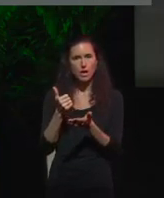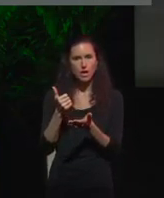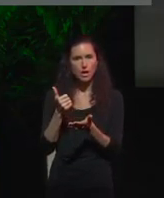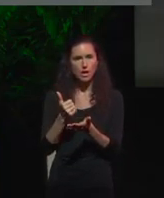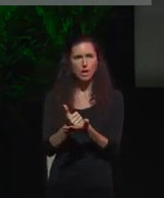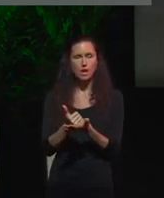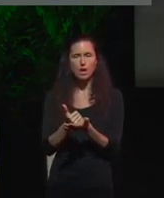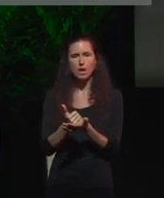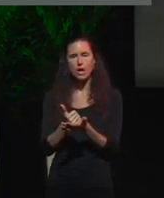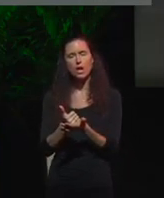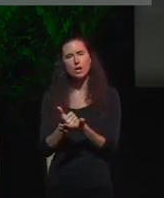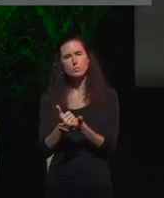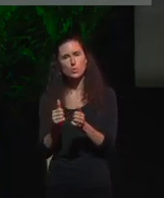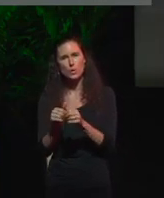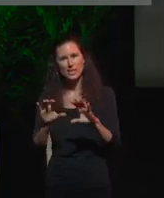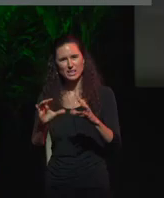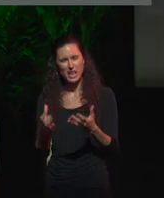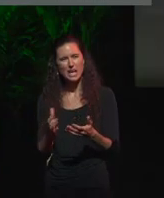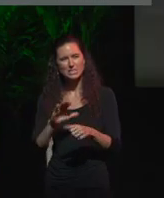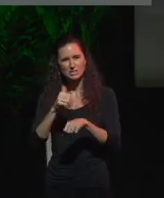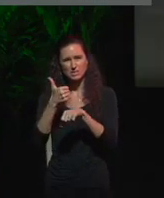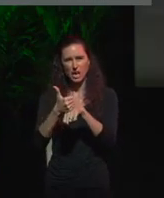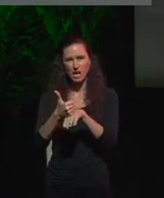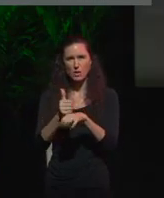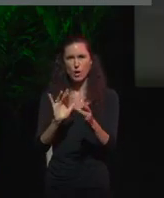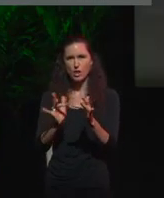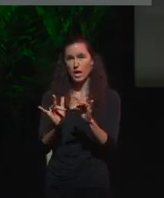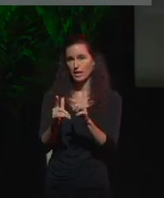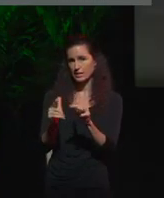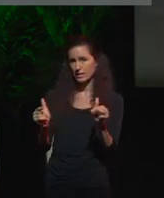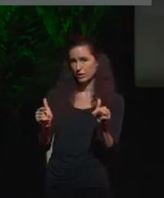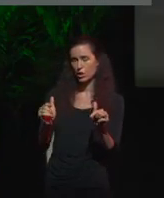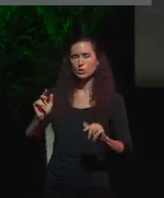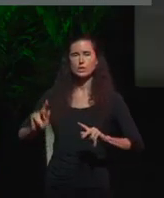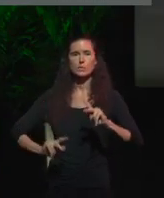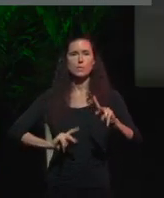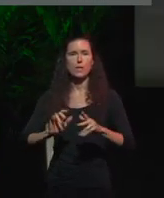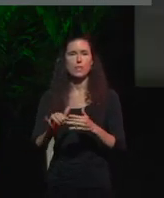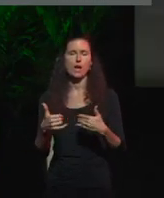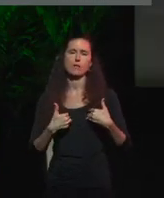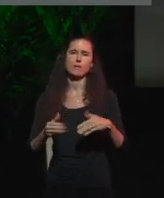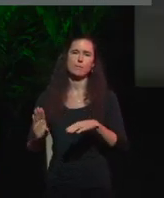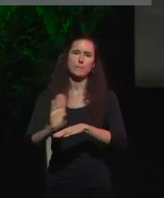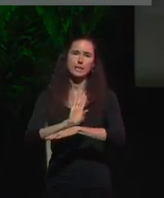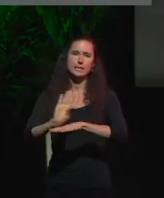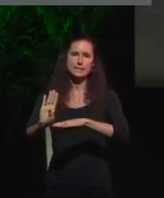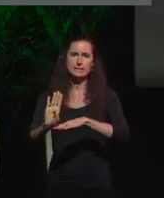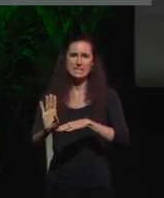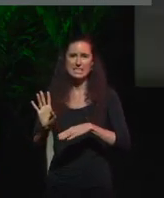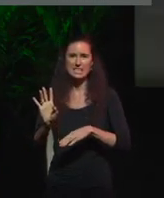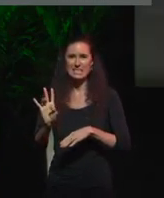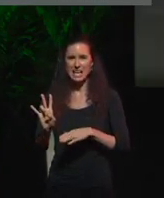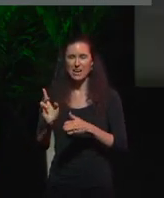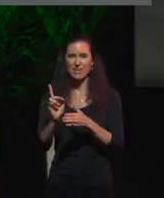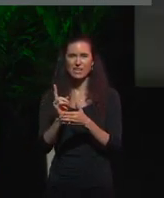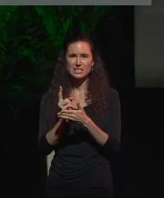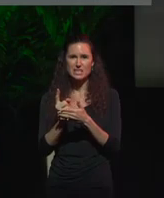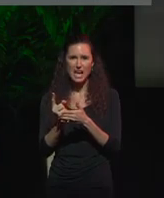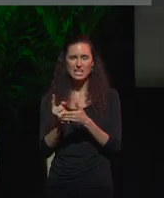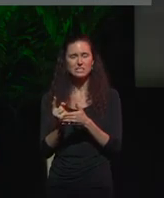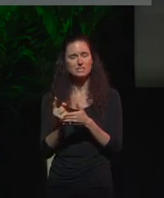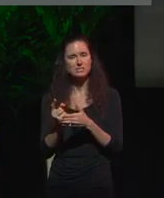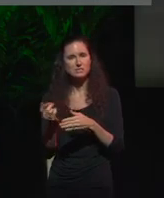tape classes, put them online and everything like that. These are the folks that have been busy 7 days a week all